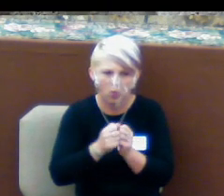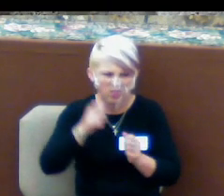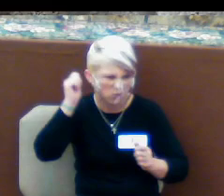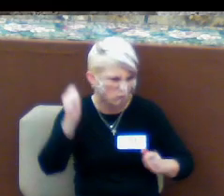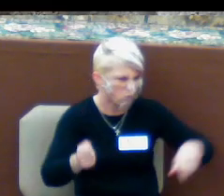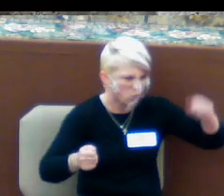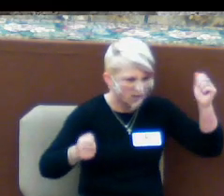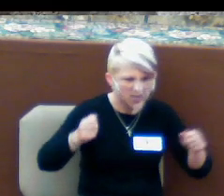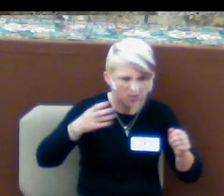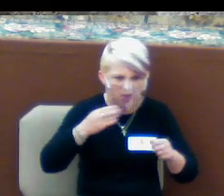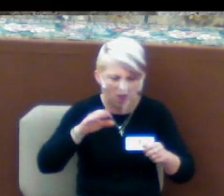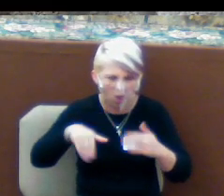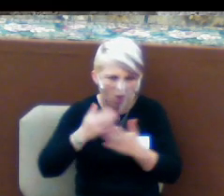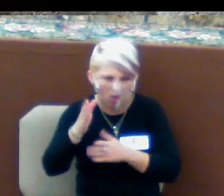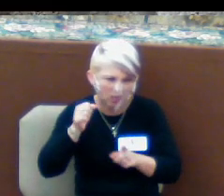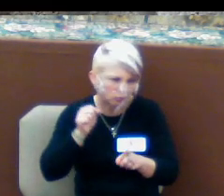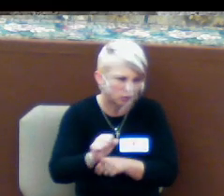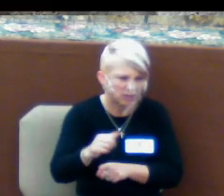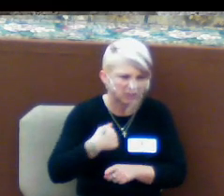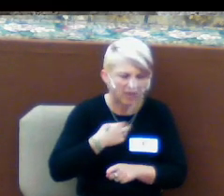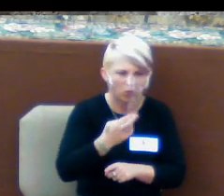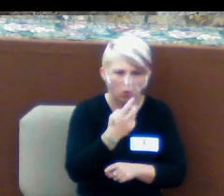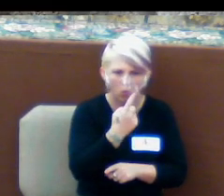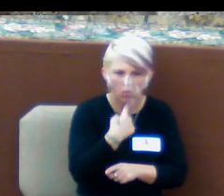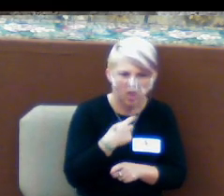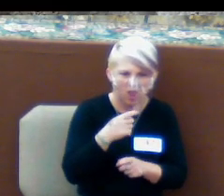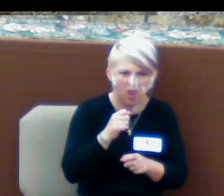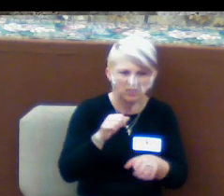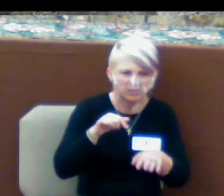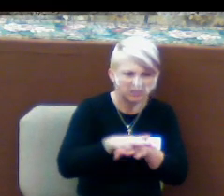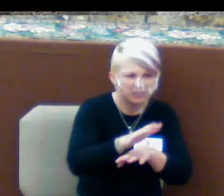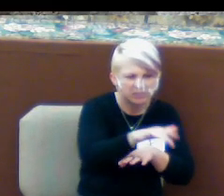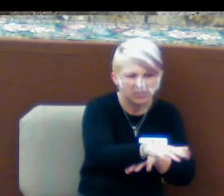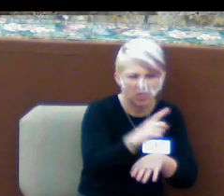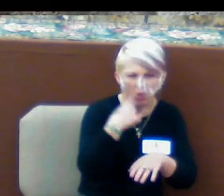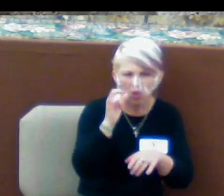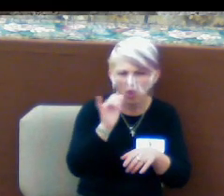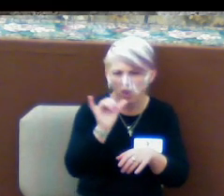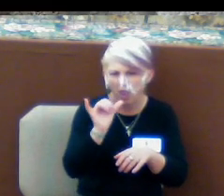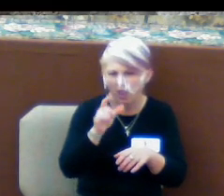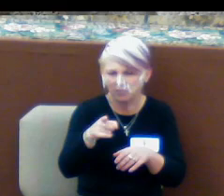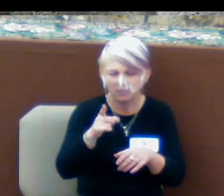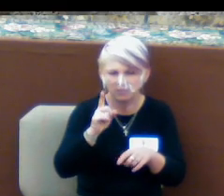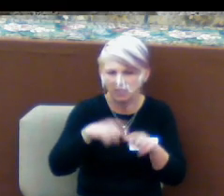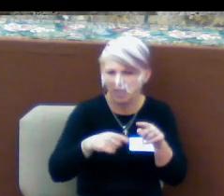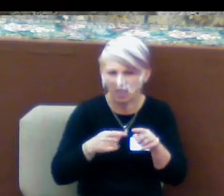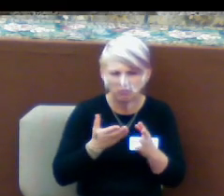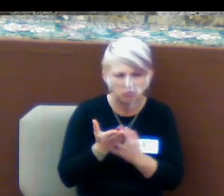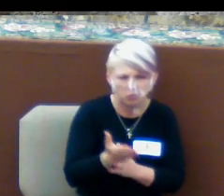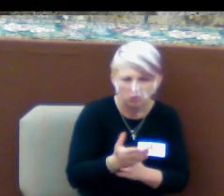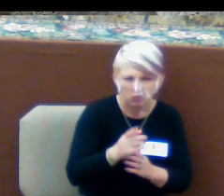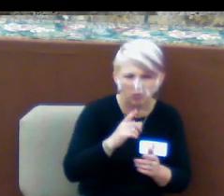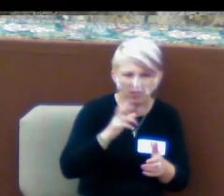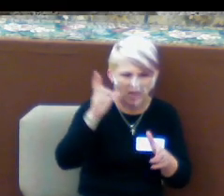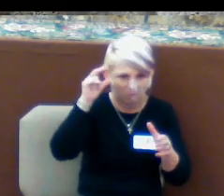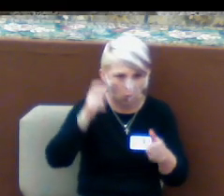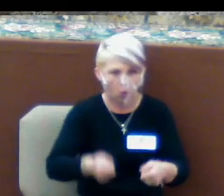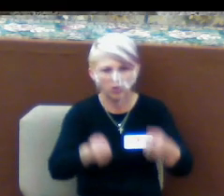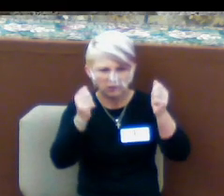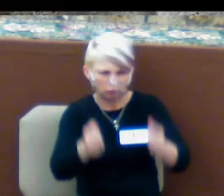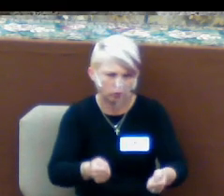There was the Red Sea, which looked like a dead end. And then there were the horses and chariots. What